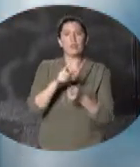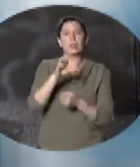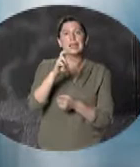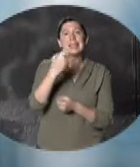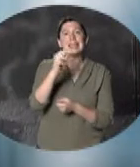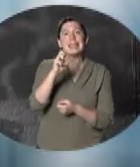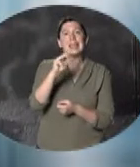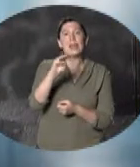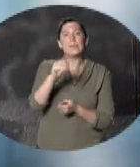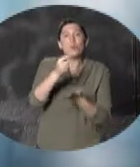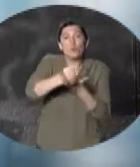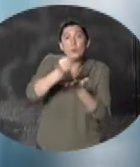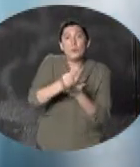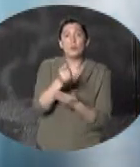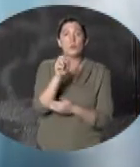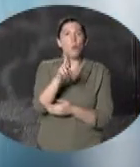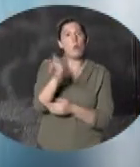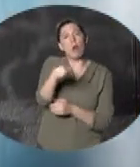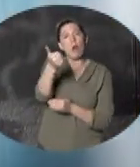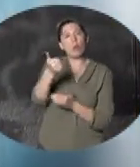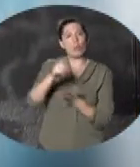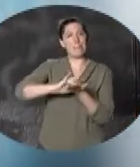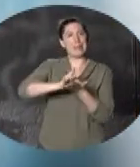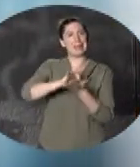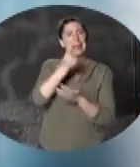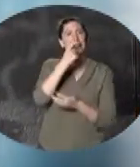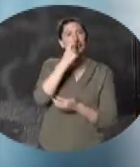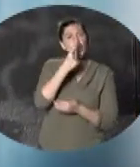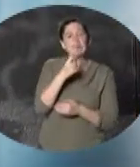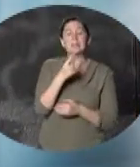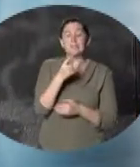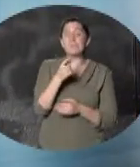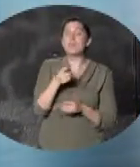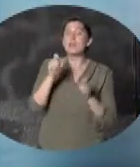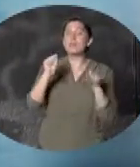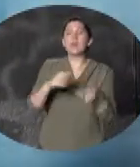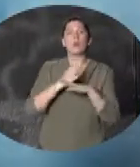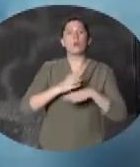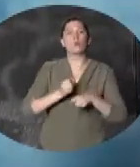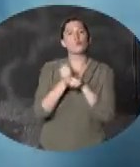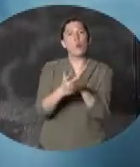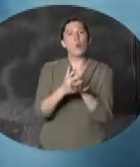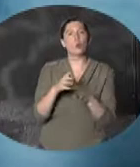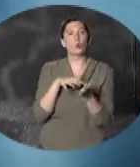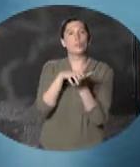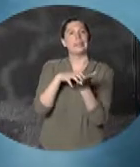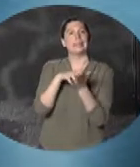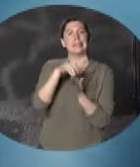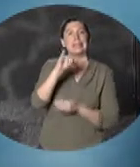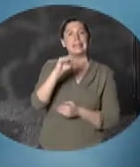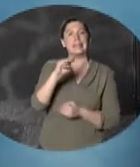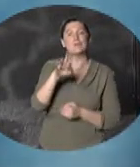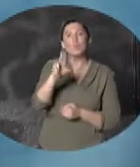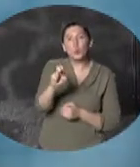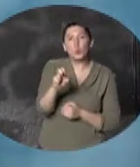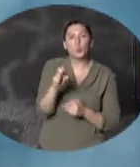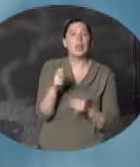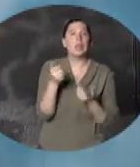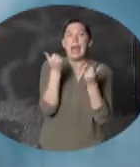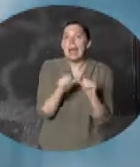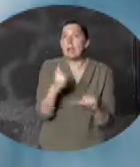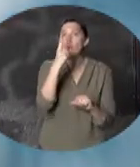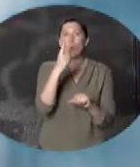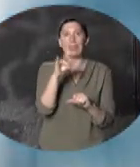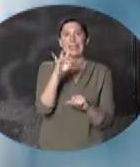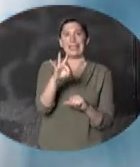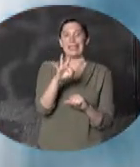agents or immune modulating agents even, patients who are on certain medications like those who have medicine for rheumatoid arthritis, anyone whose immune system